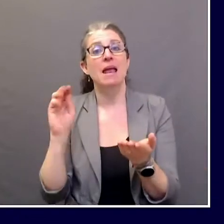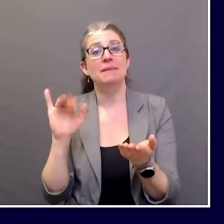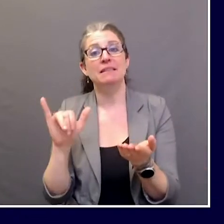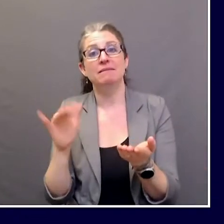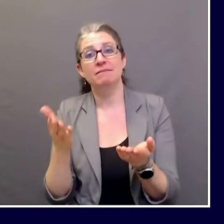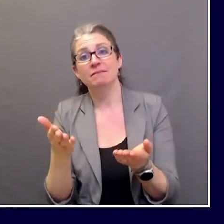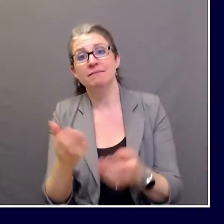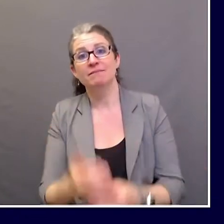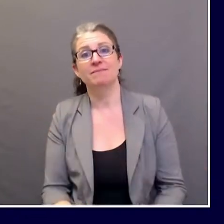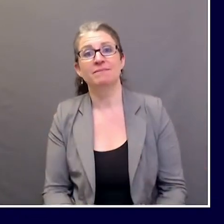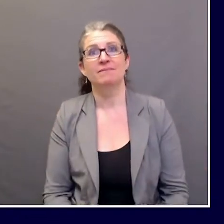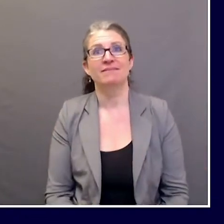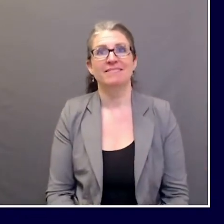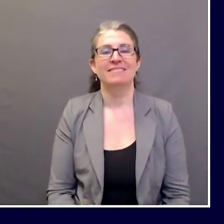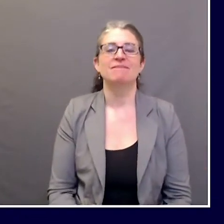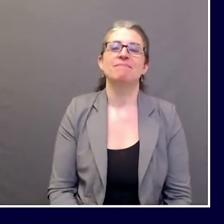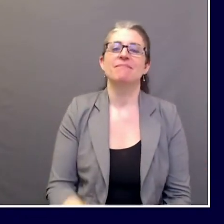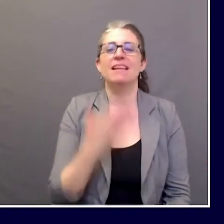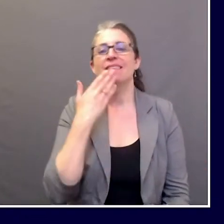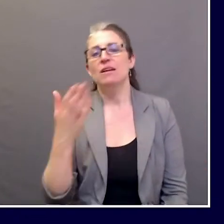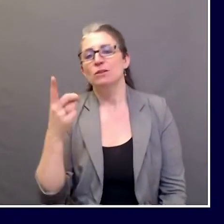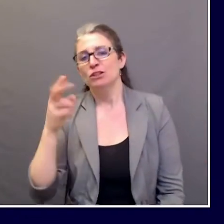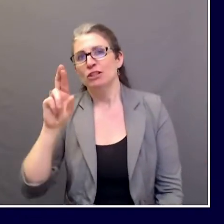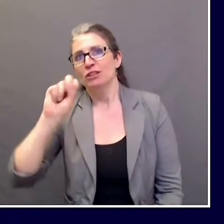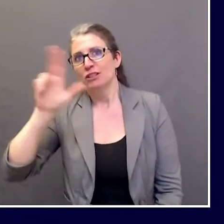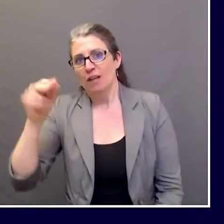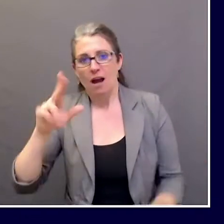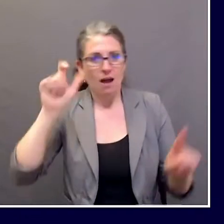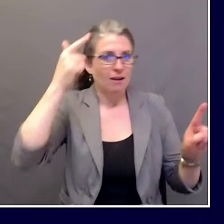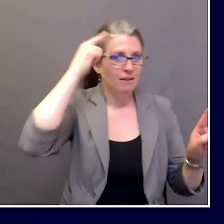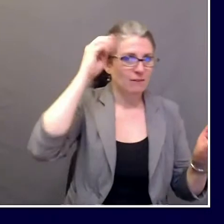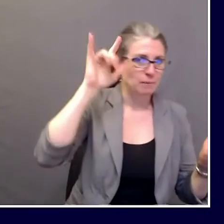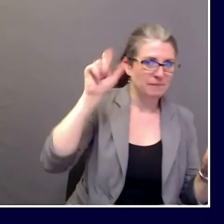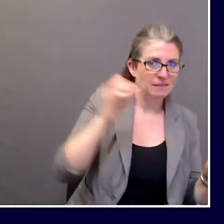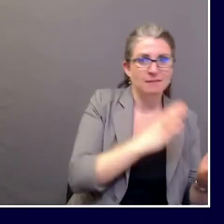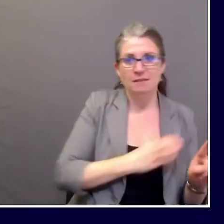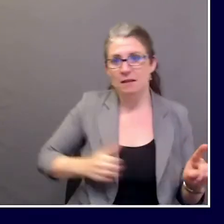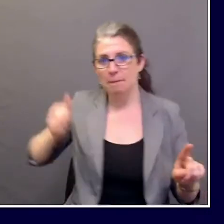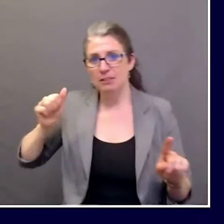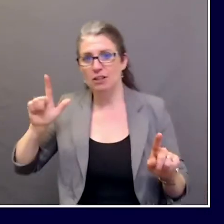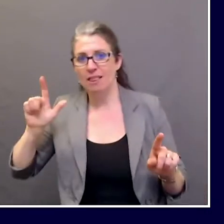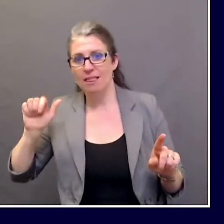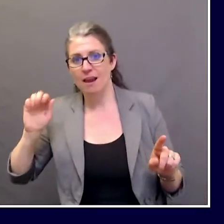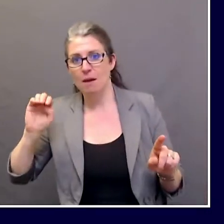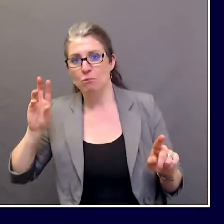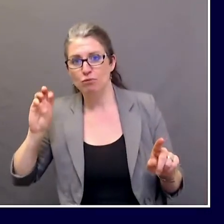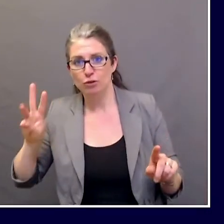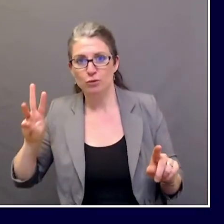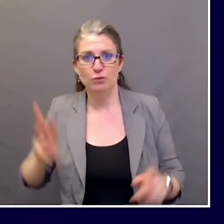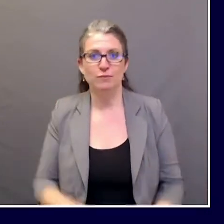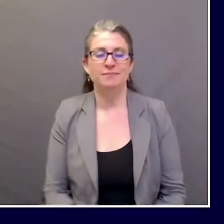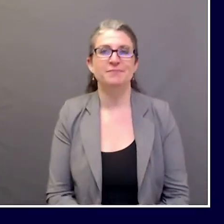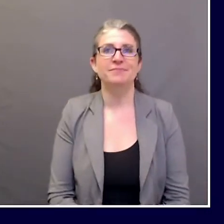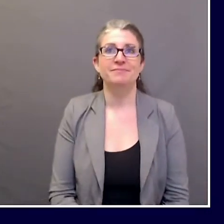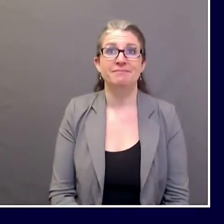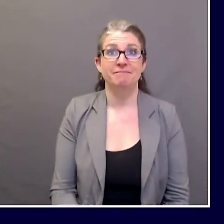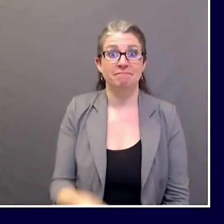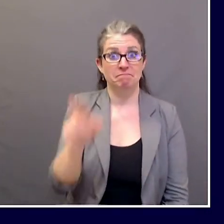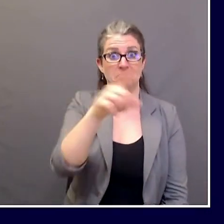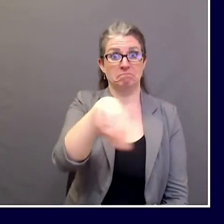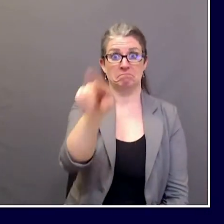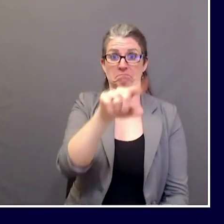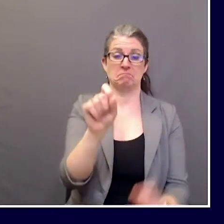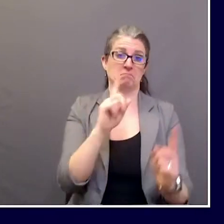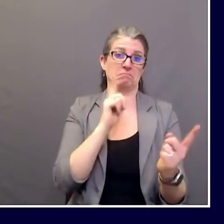Thank you, Dr. Shah, and Governor Mills, and Commissioner Lambrew. Can one of you talk about how Maine tracks any reports